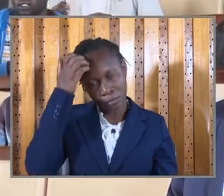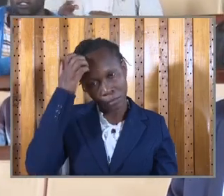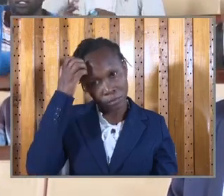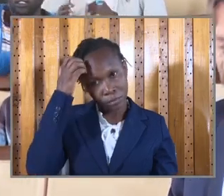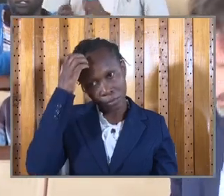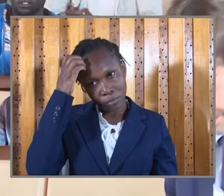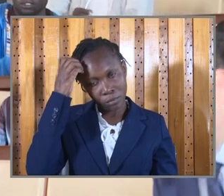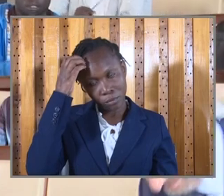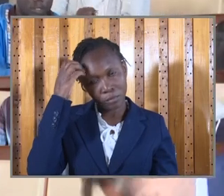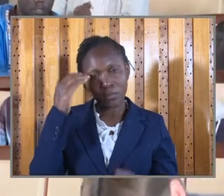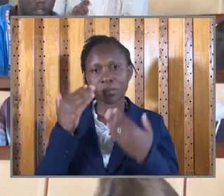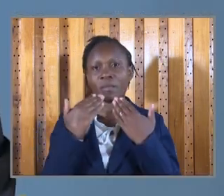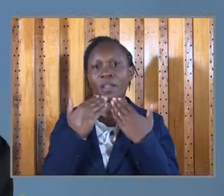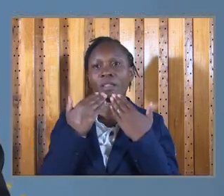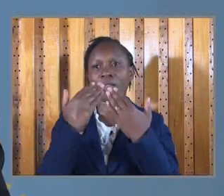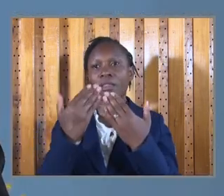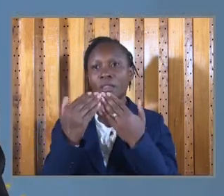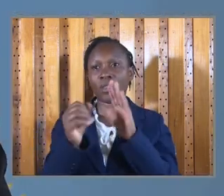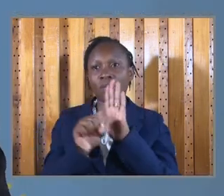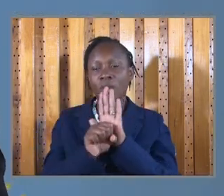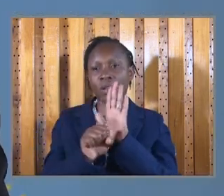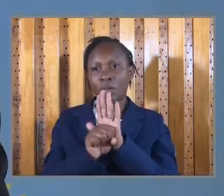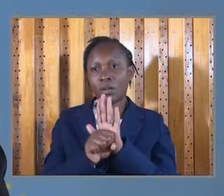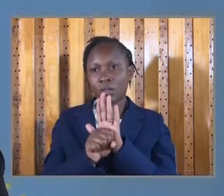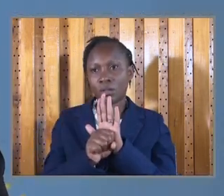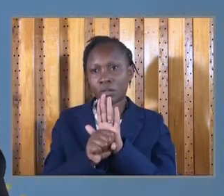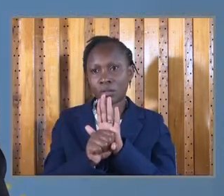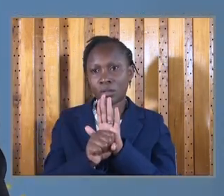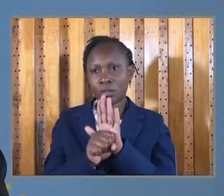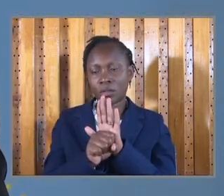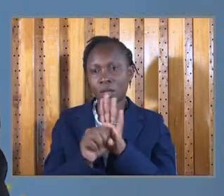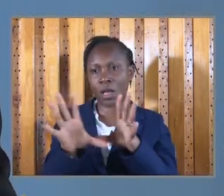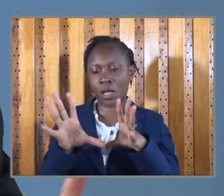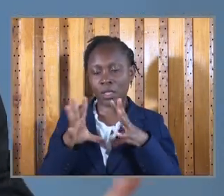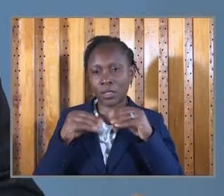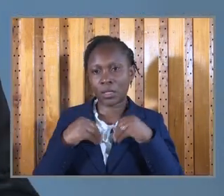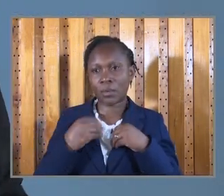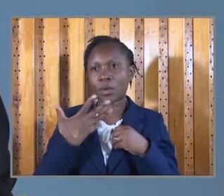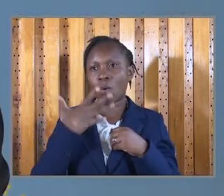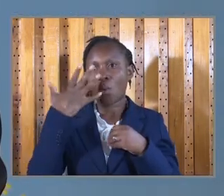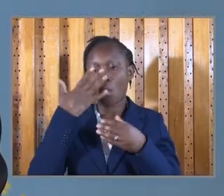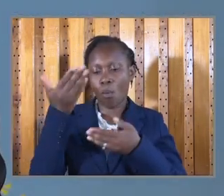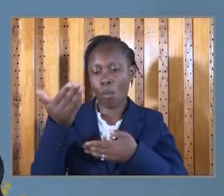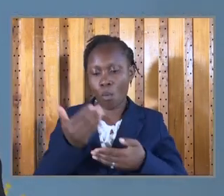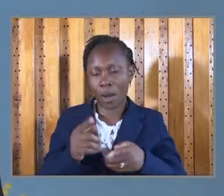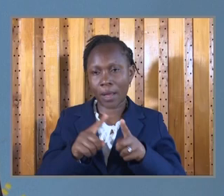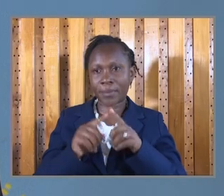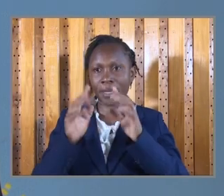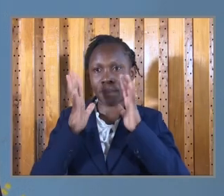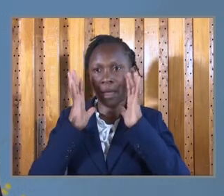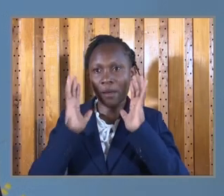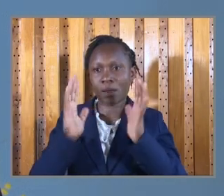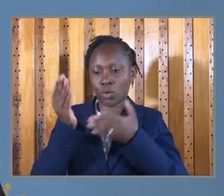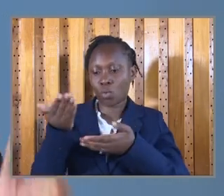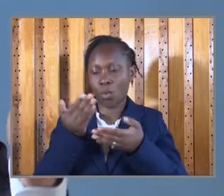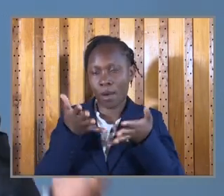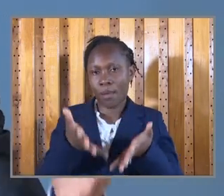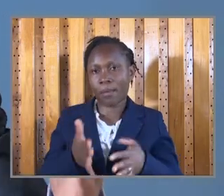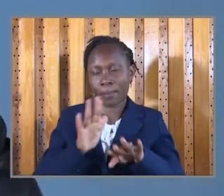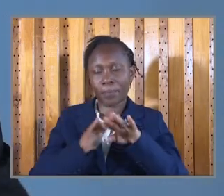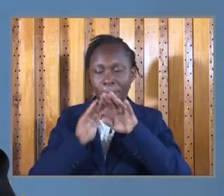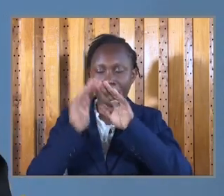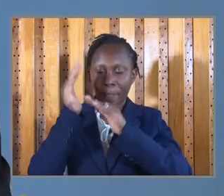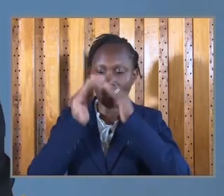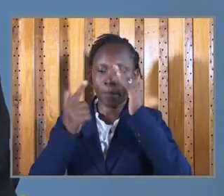Thank you very much, Mr. Vice Chancellor, for your exceptionally warm welcome and for the great welcome here at the university and your